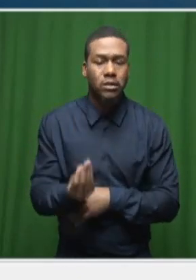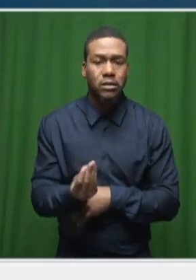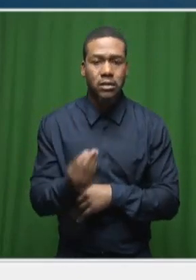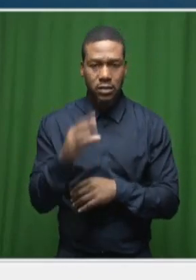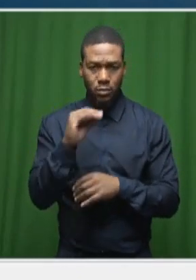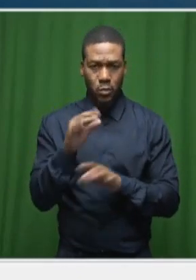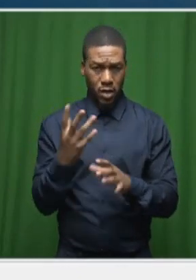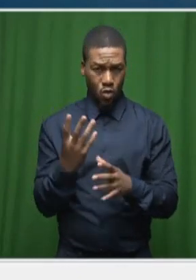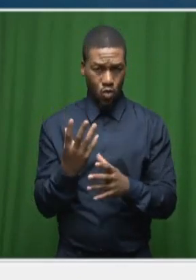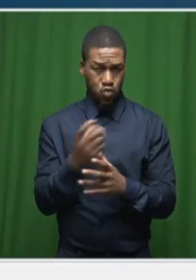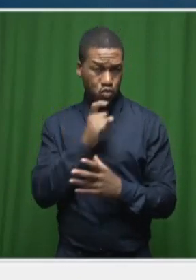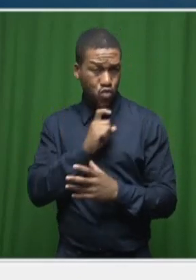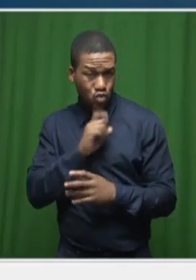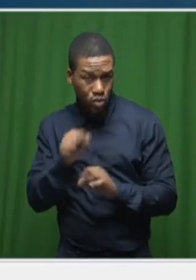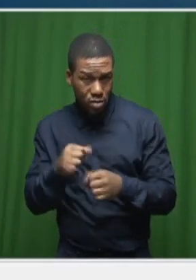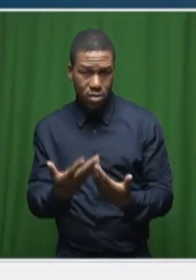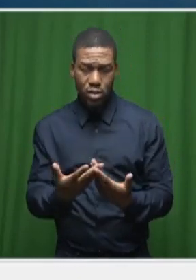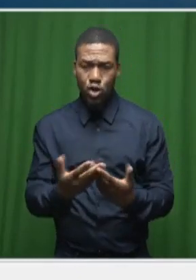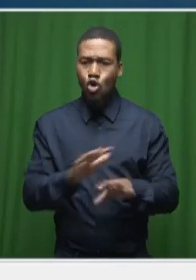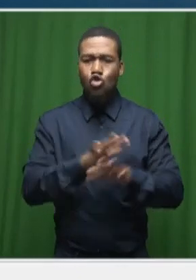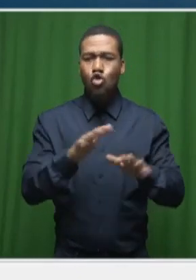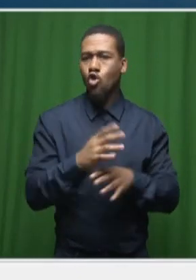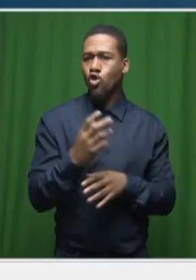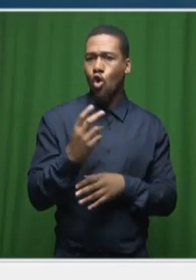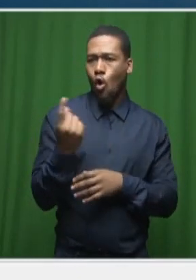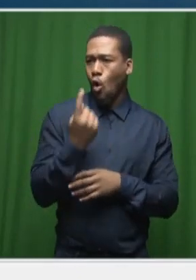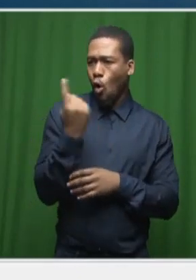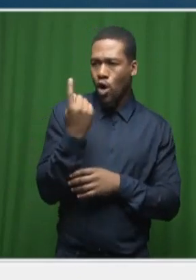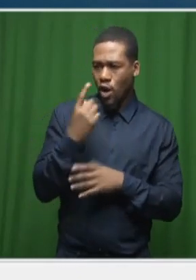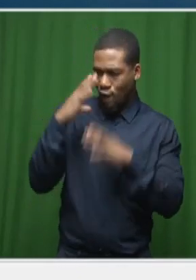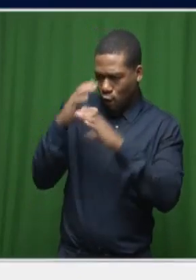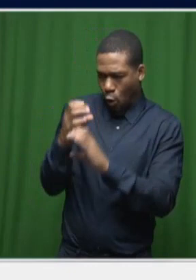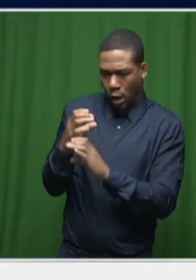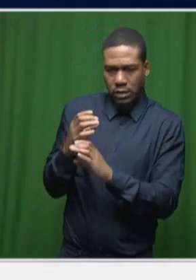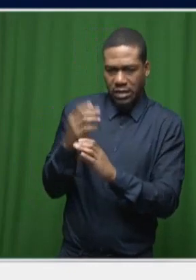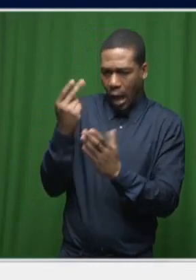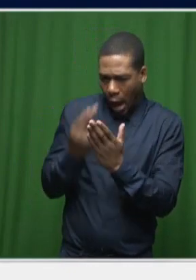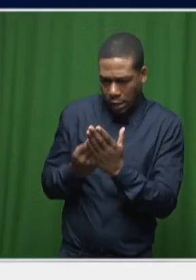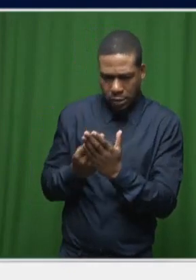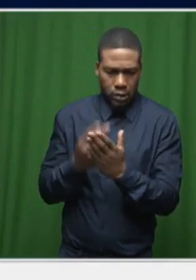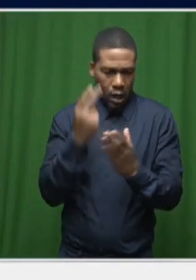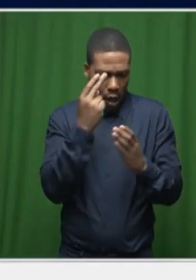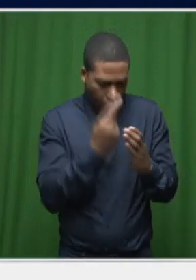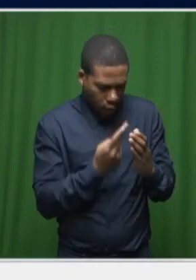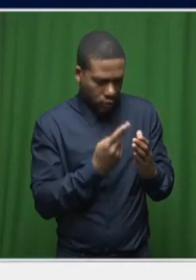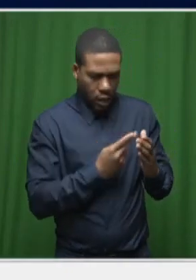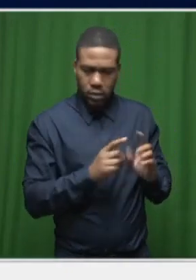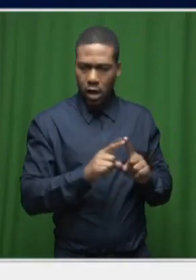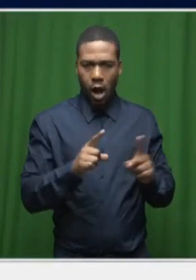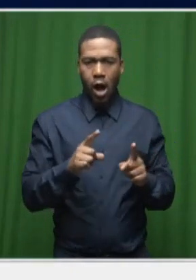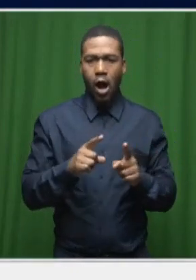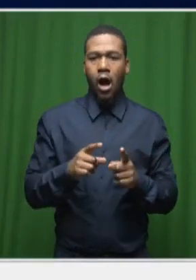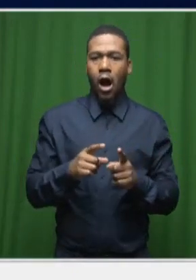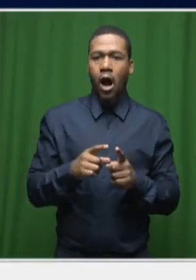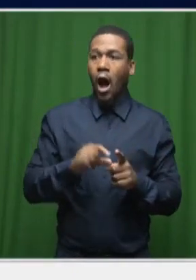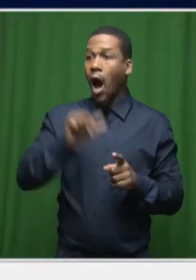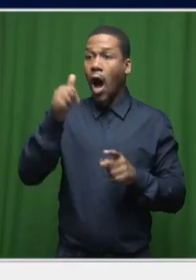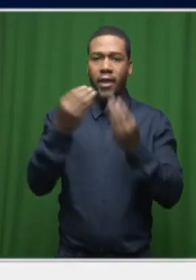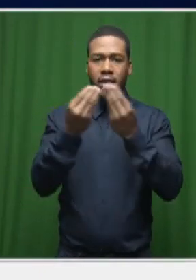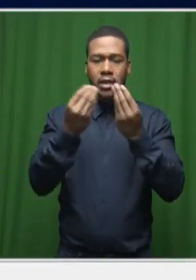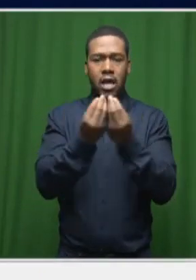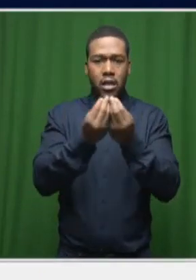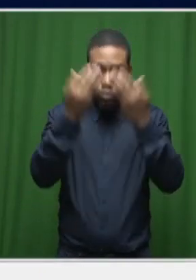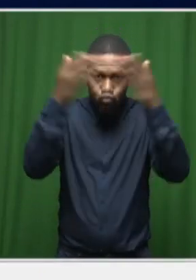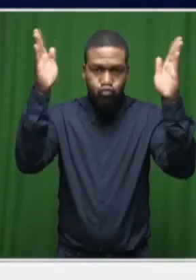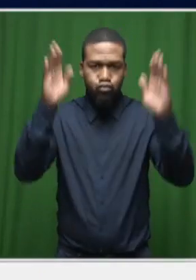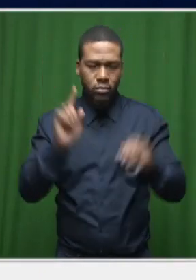just confine their artworks to only artistry? That's also, when you look at it, you kind of have to, I think, as artists, because